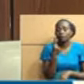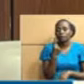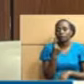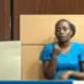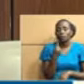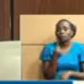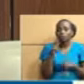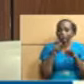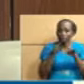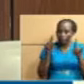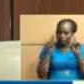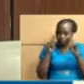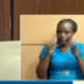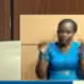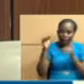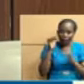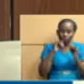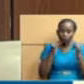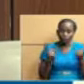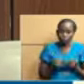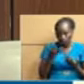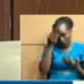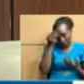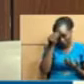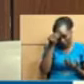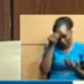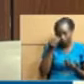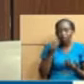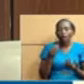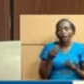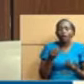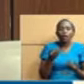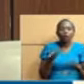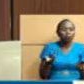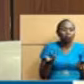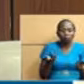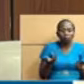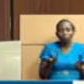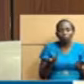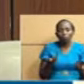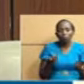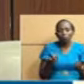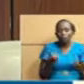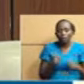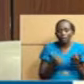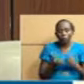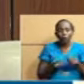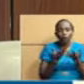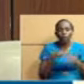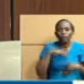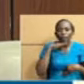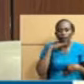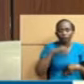the universities and high institutions of learning have not provided enough scholarship on political economy, on